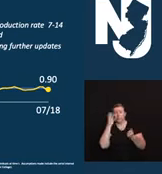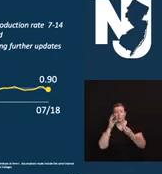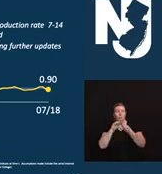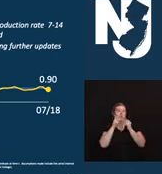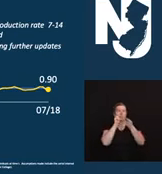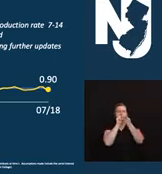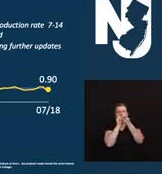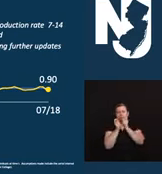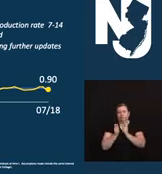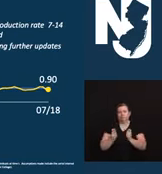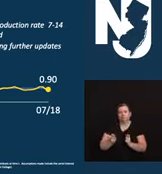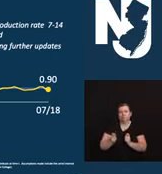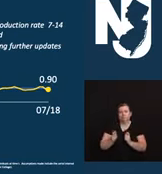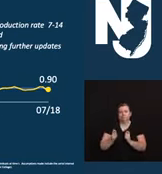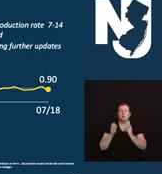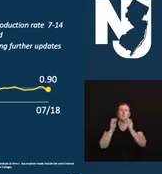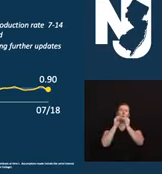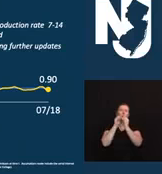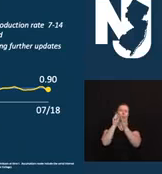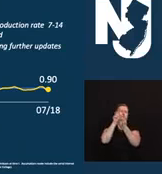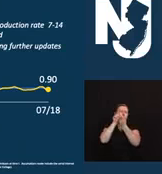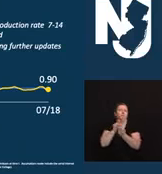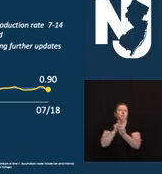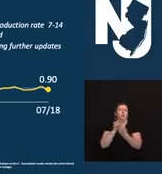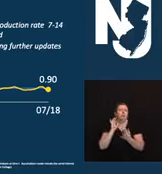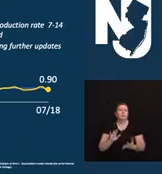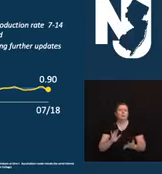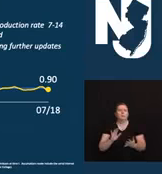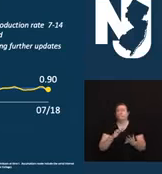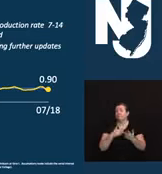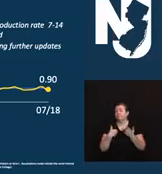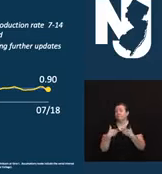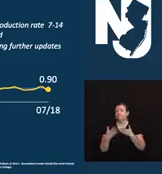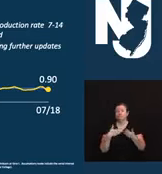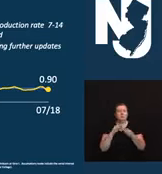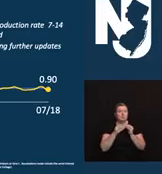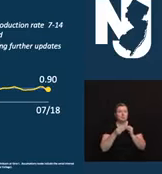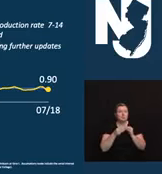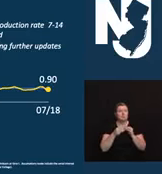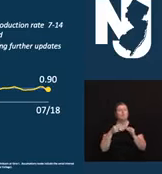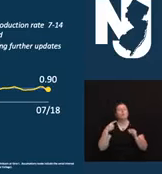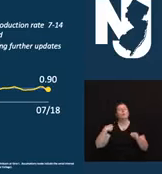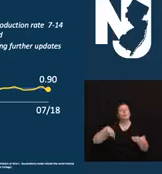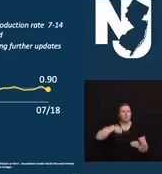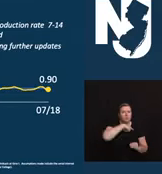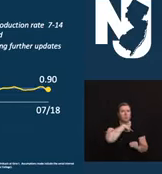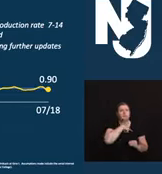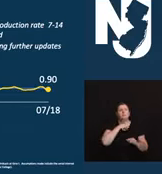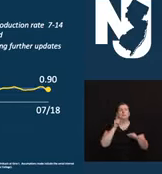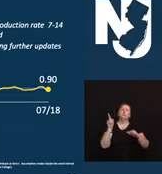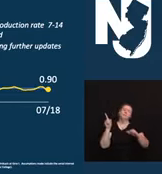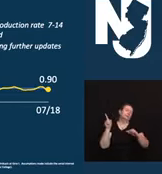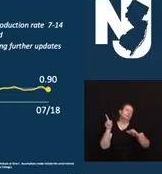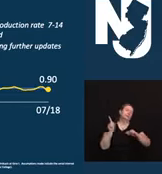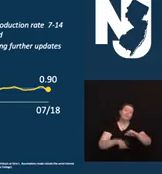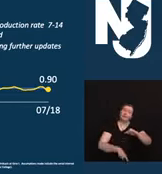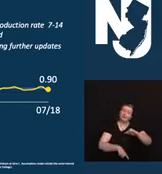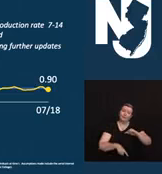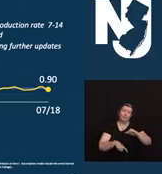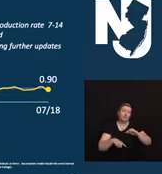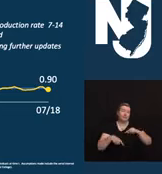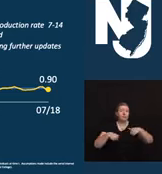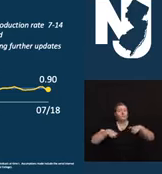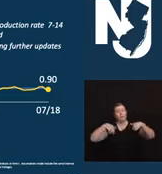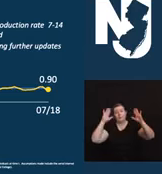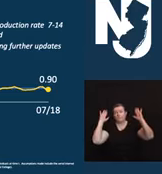will give you some more color. However, no matter what the numbers say, there is no reason for us to give up one bit on our social